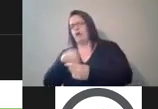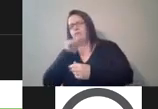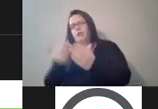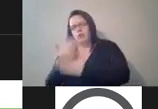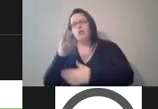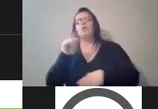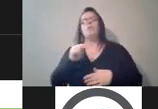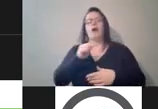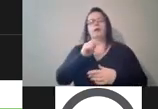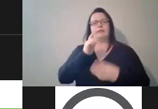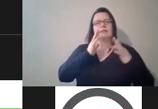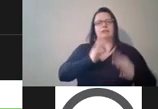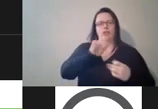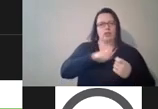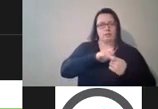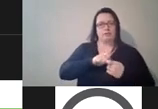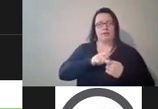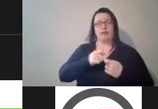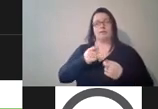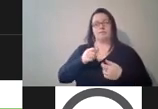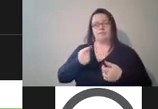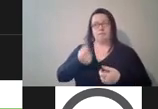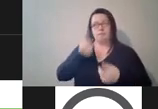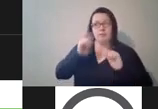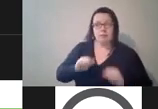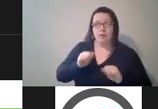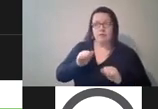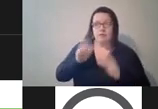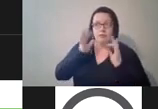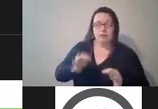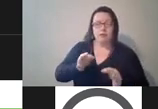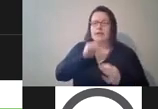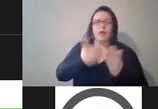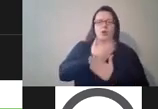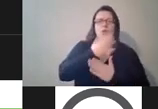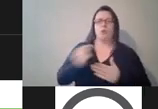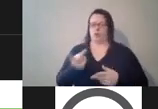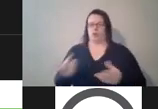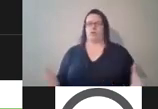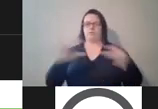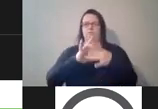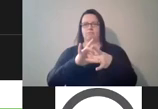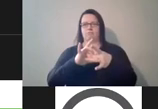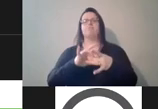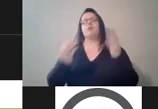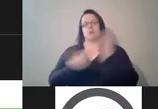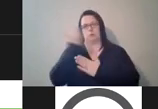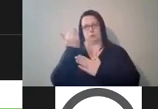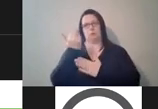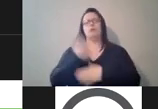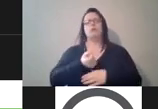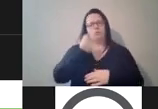decision-specific capacity is not really new, but I think putting them together is relatively new. So understandably, there are some growing pains with